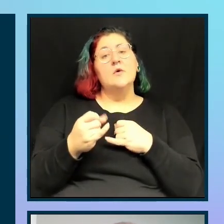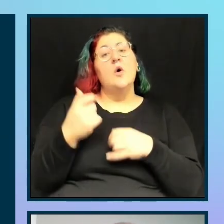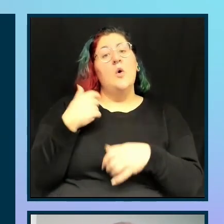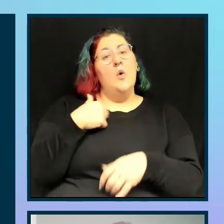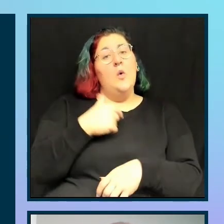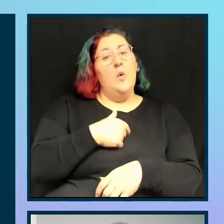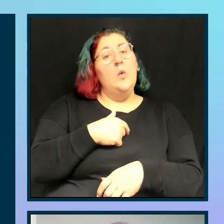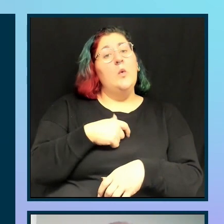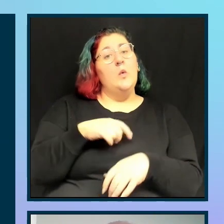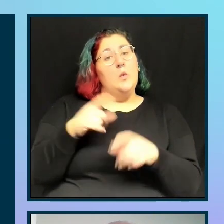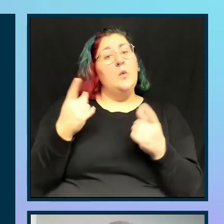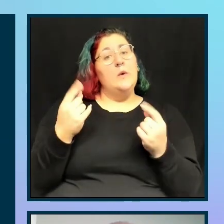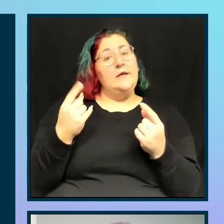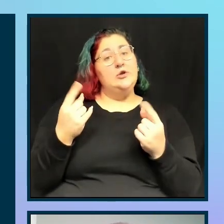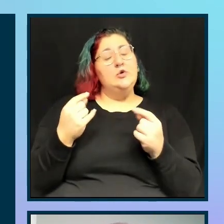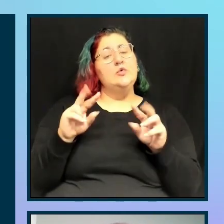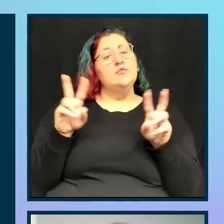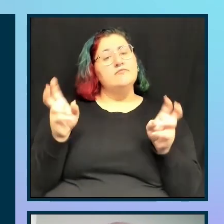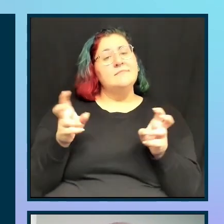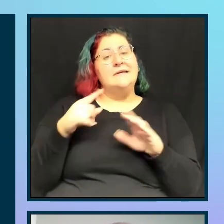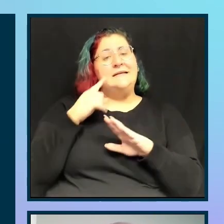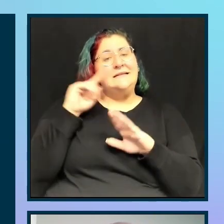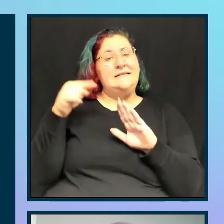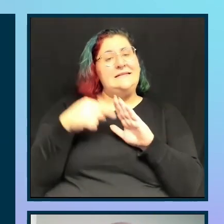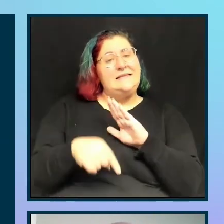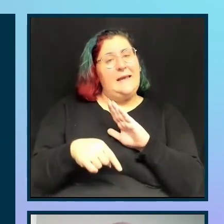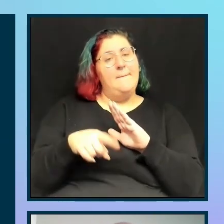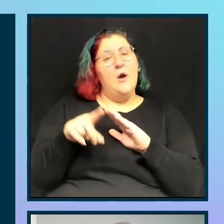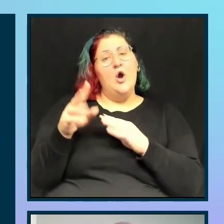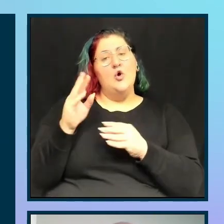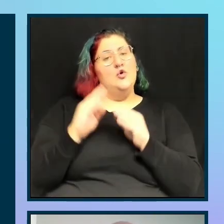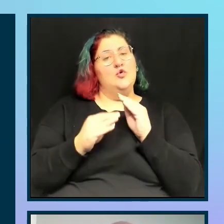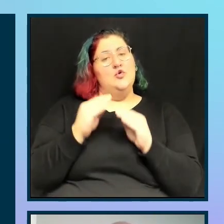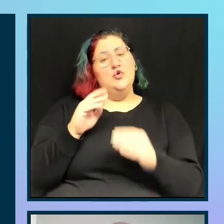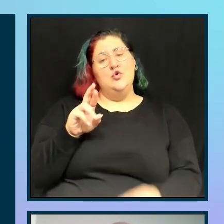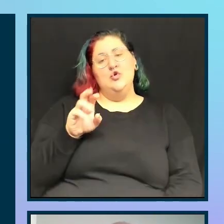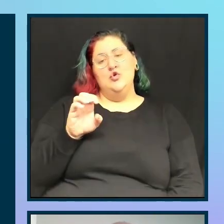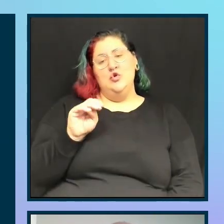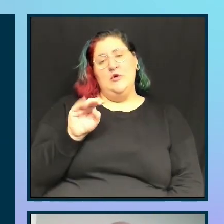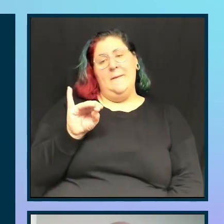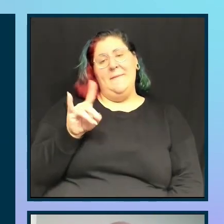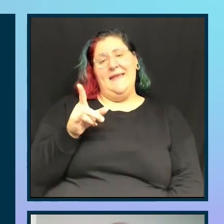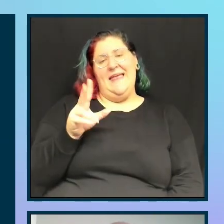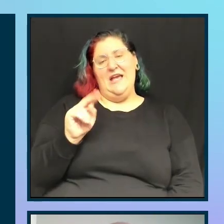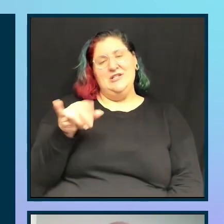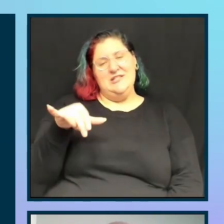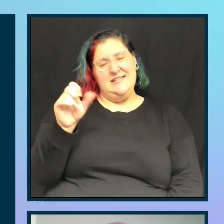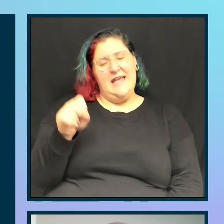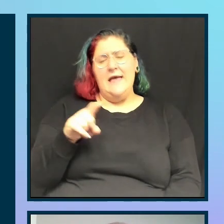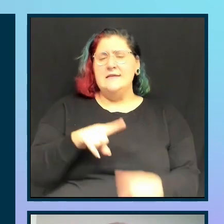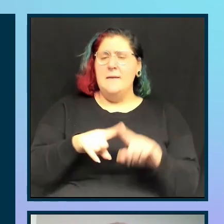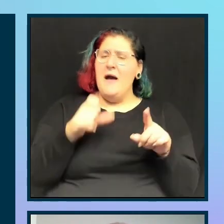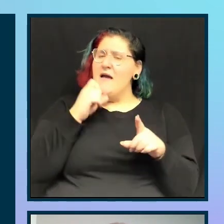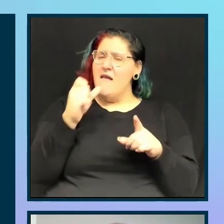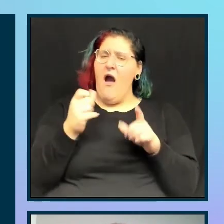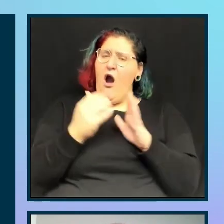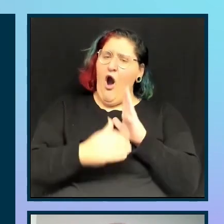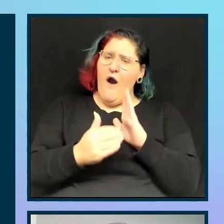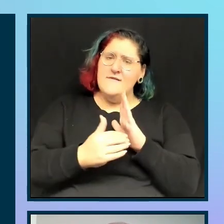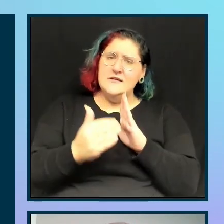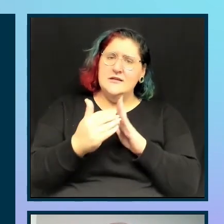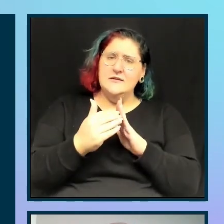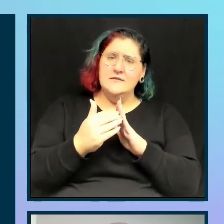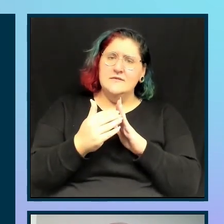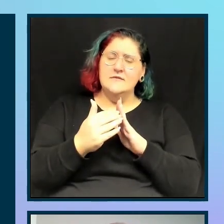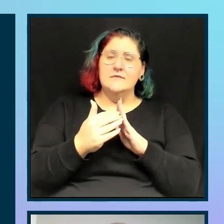doing EPUB remediation, although it doesn't happen as often as the other two. These are almost always